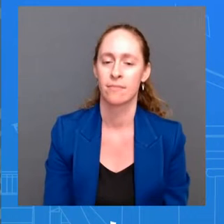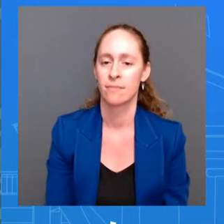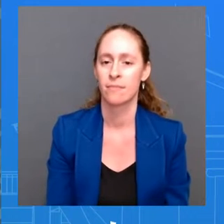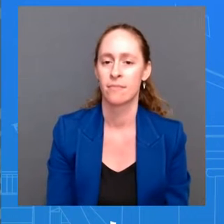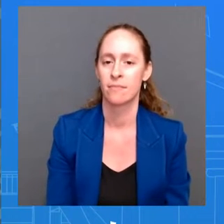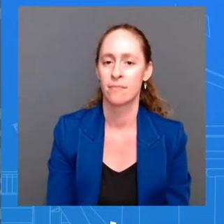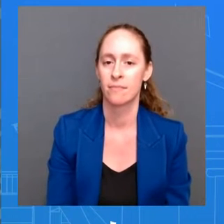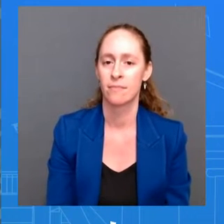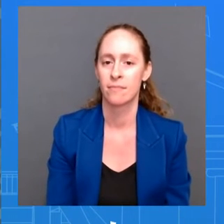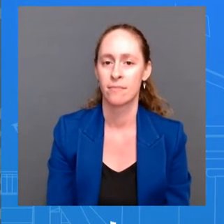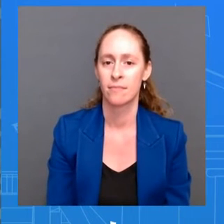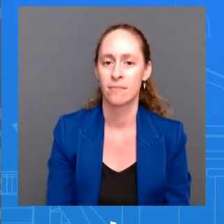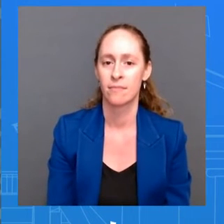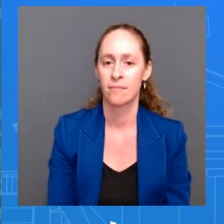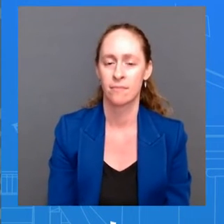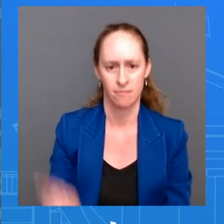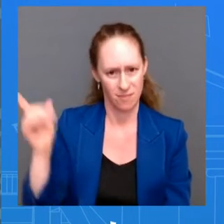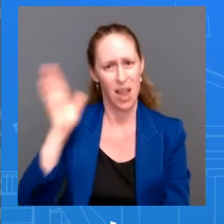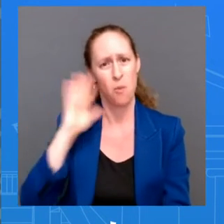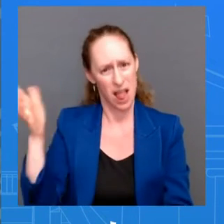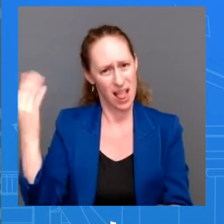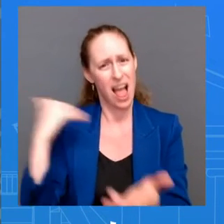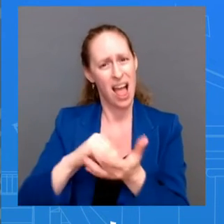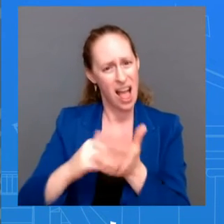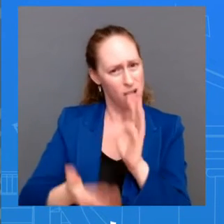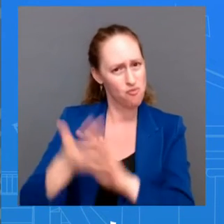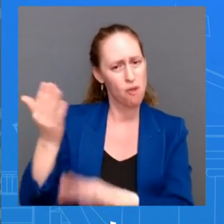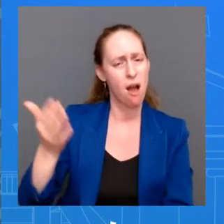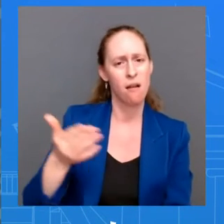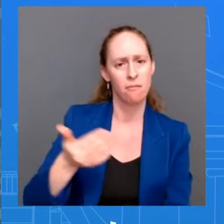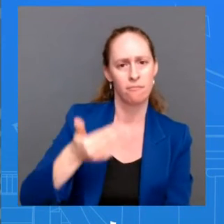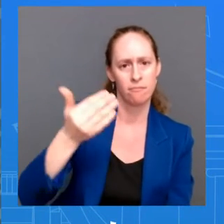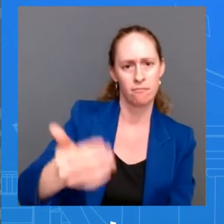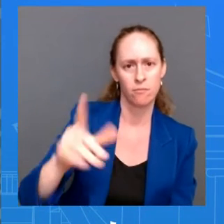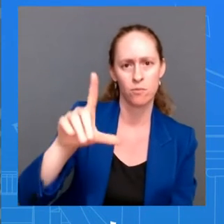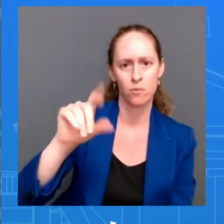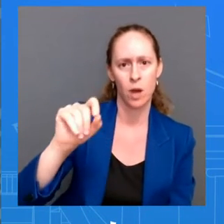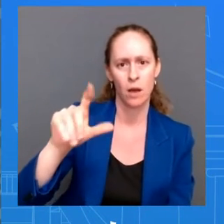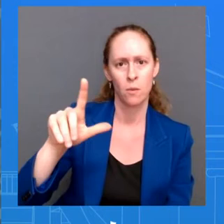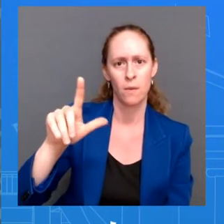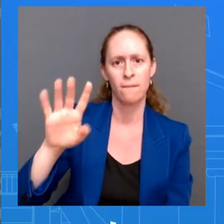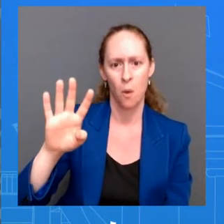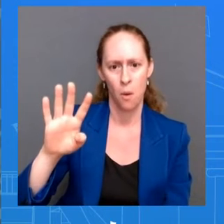that. I cannot get into specifics of any